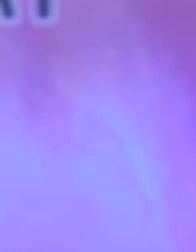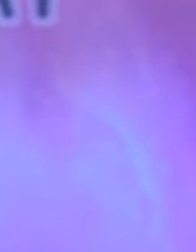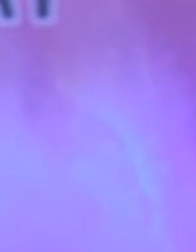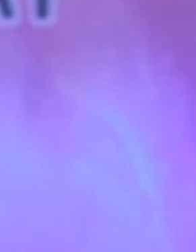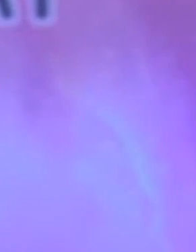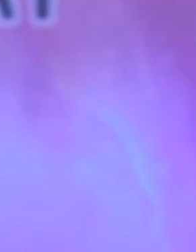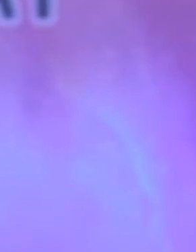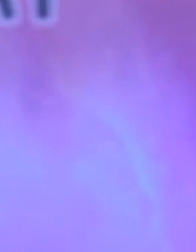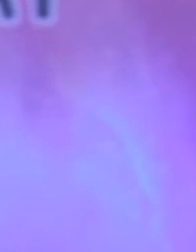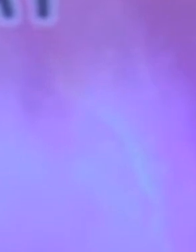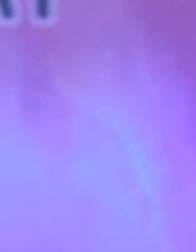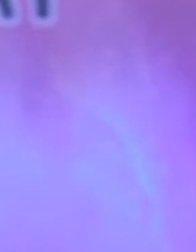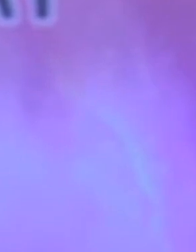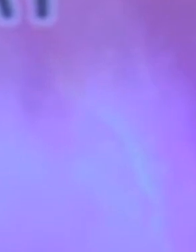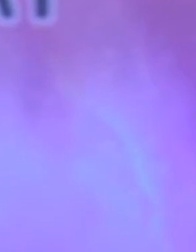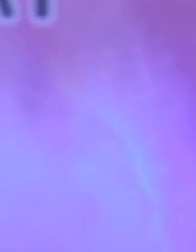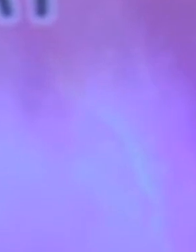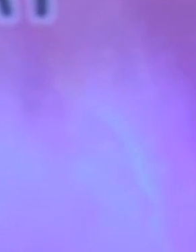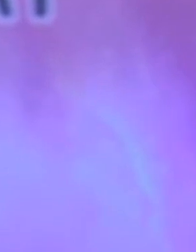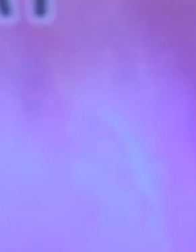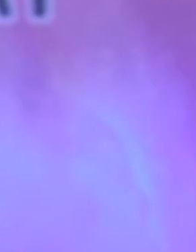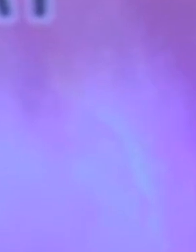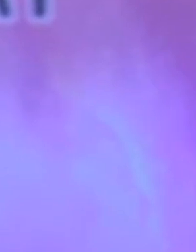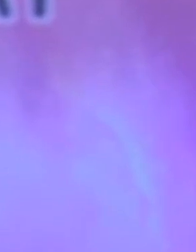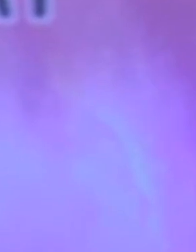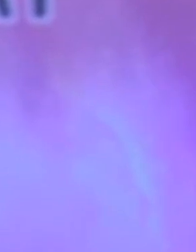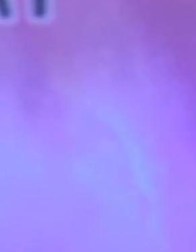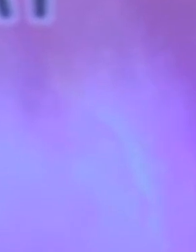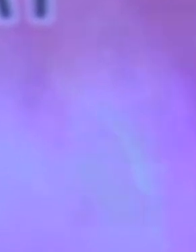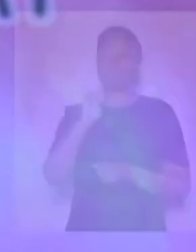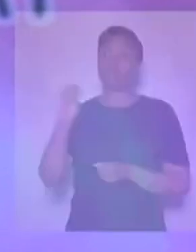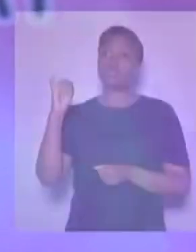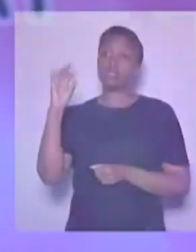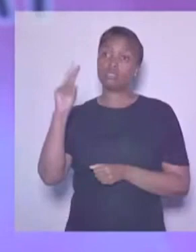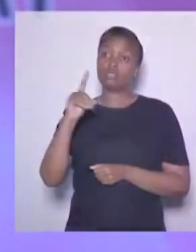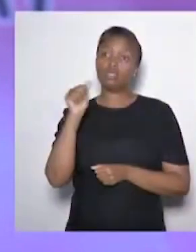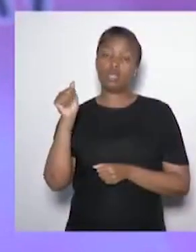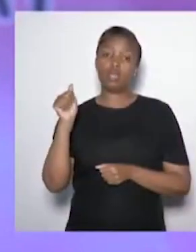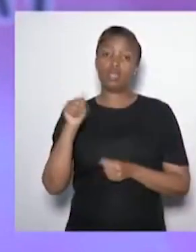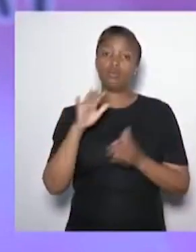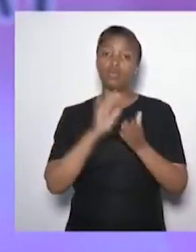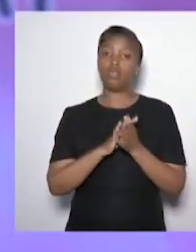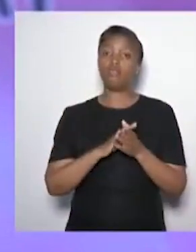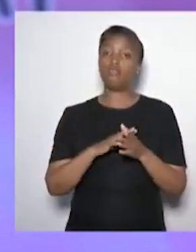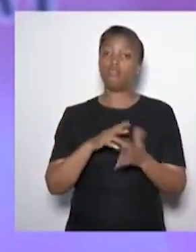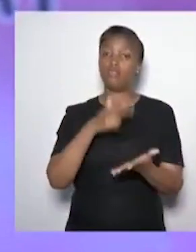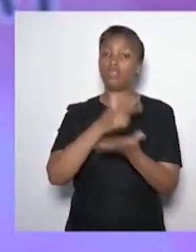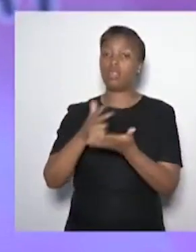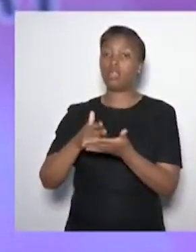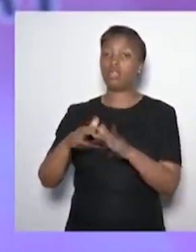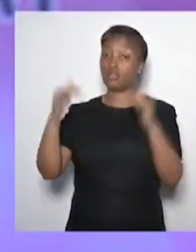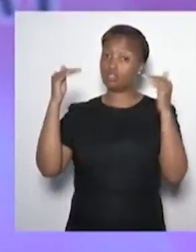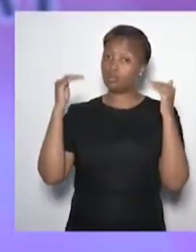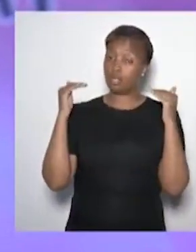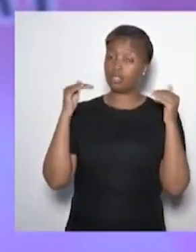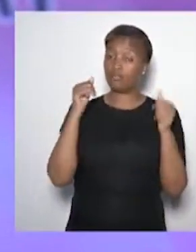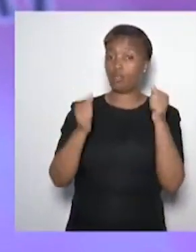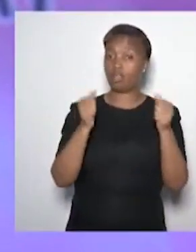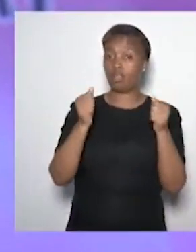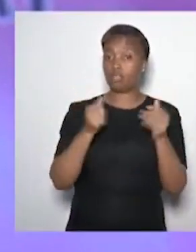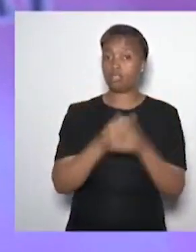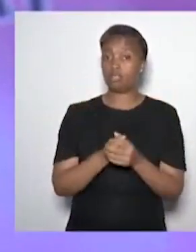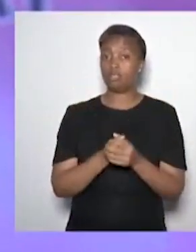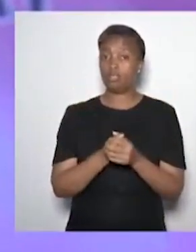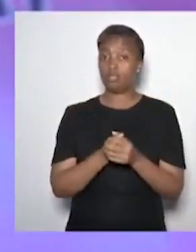bedroom. And he was driving a Cressida at the time, and we have a garage. It was very garage Sakosoweto. We